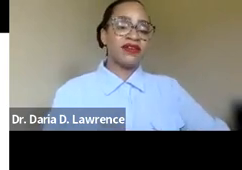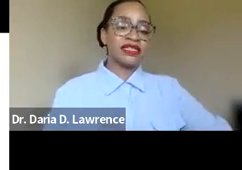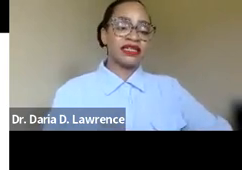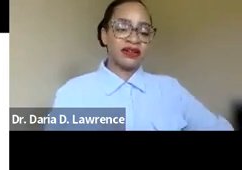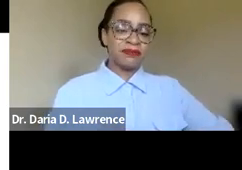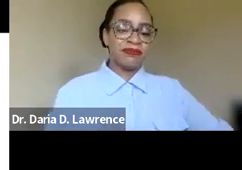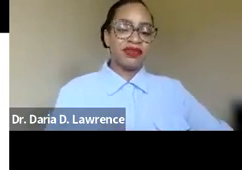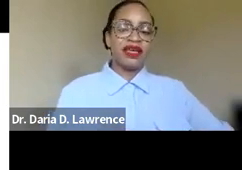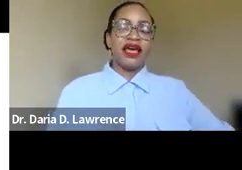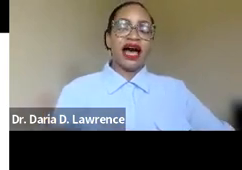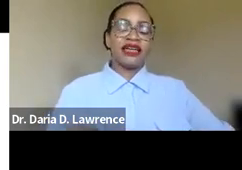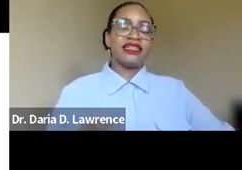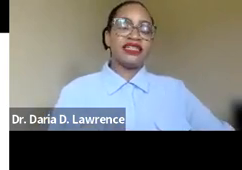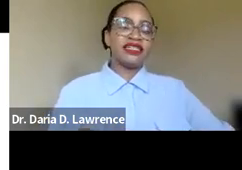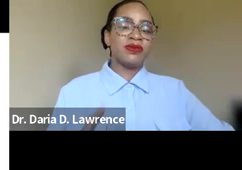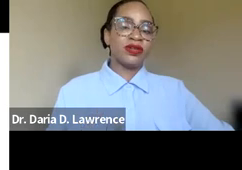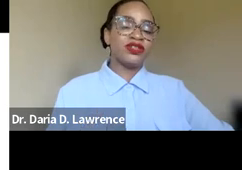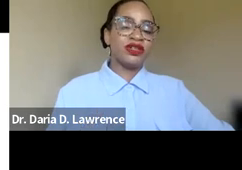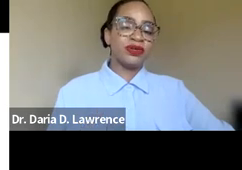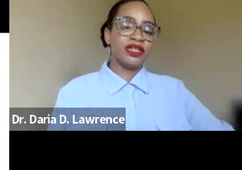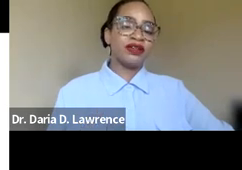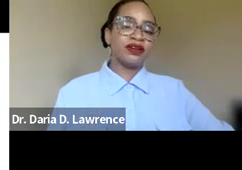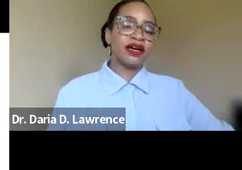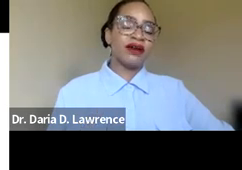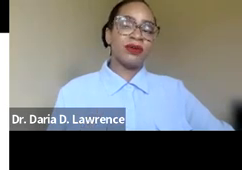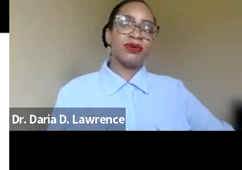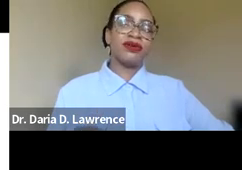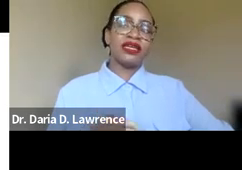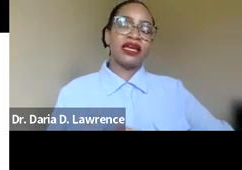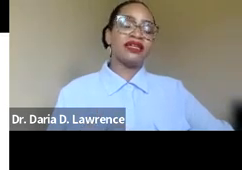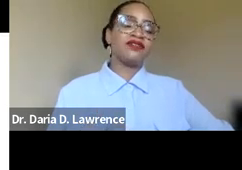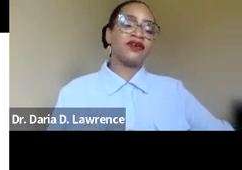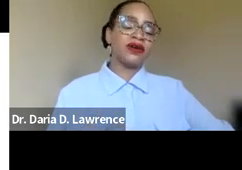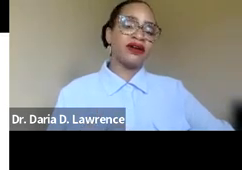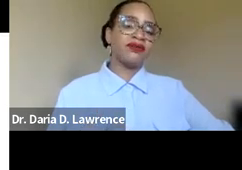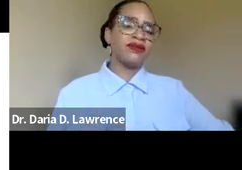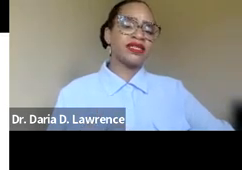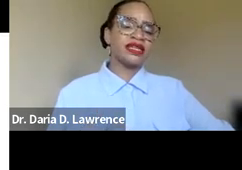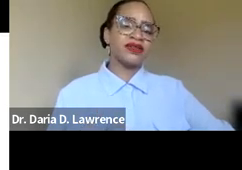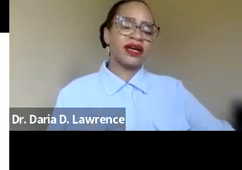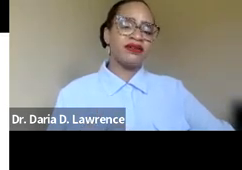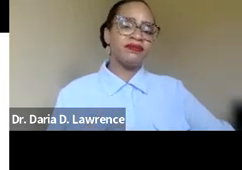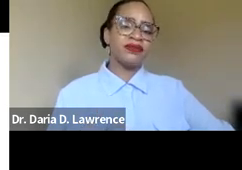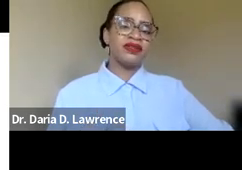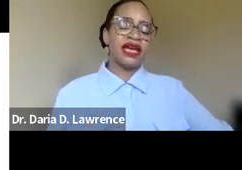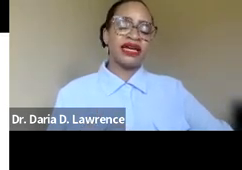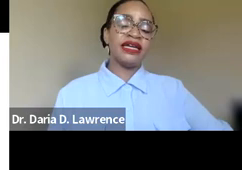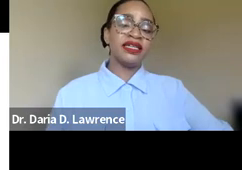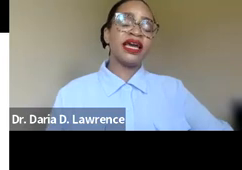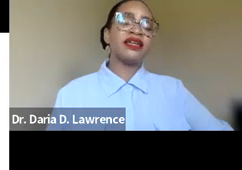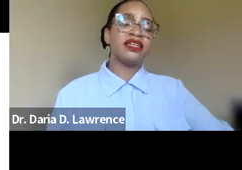may manifest later. I did this with one student in particular. I remember that he had a difficult area when he was in the 7th grade.